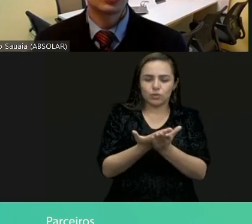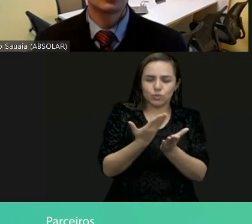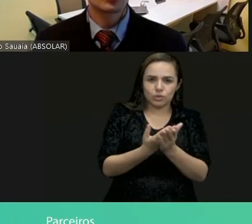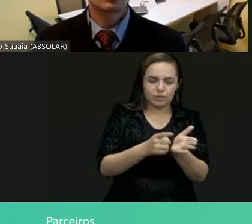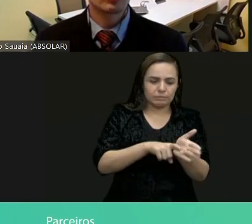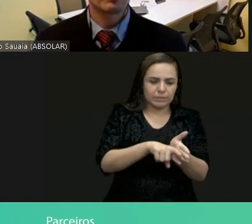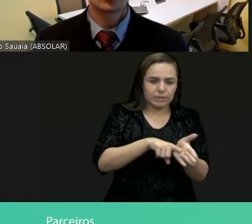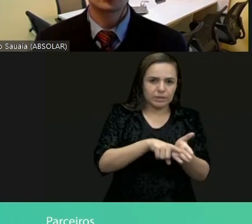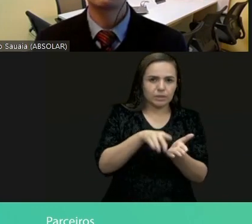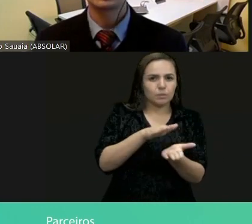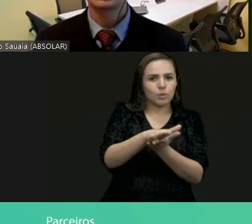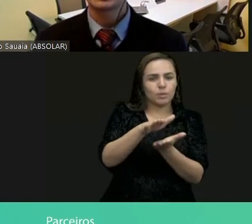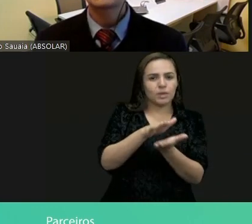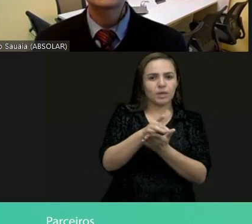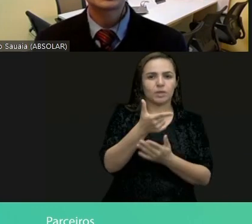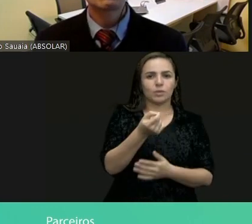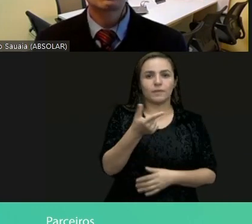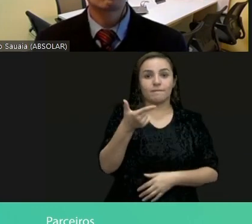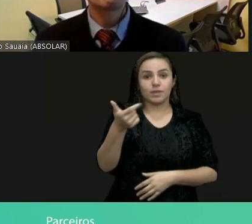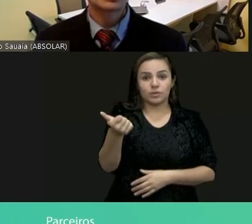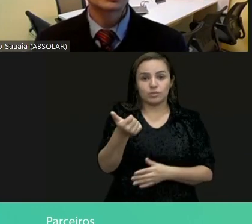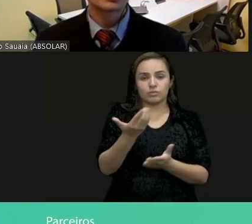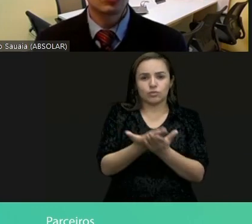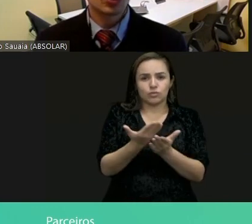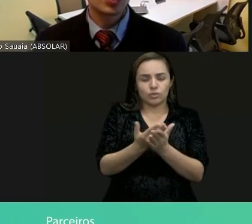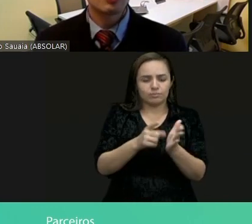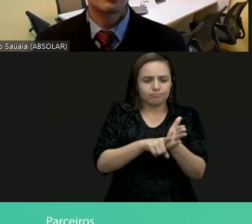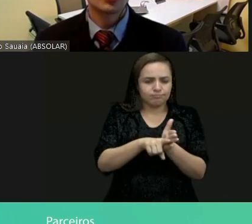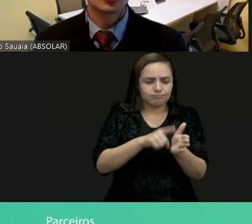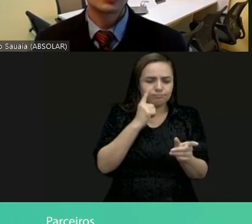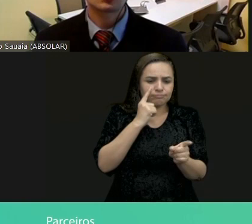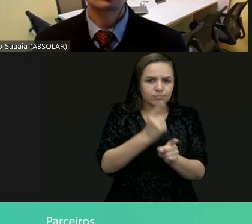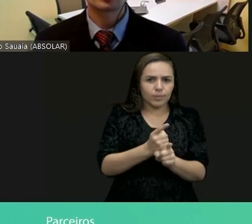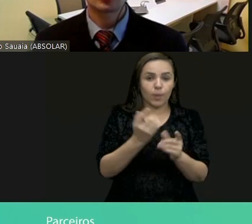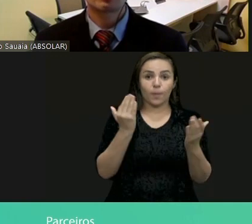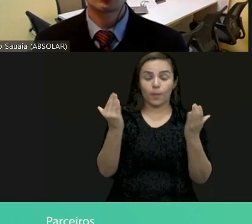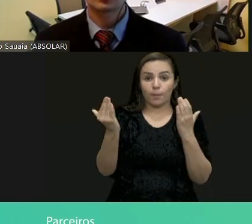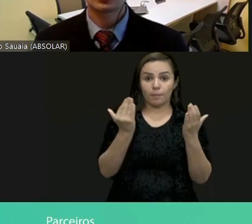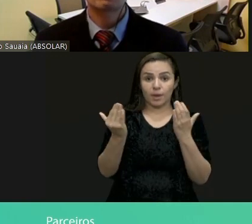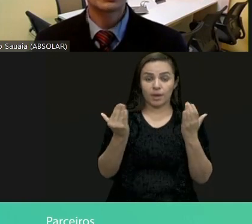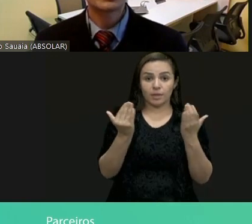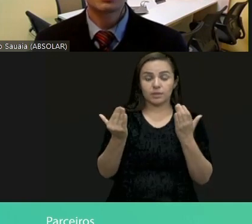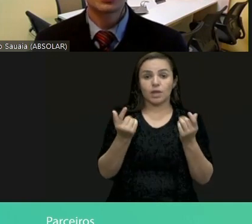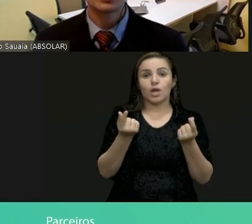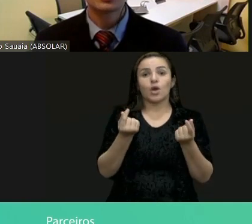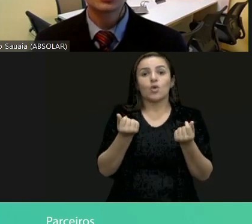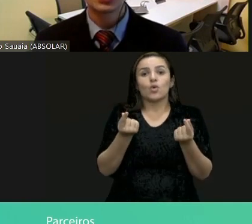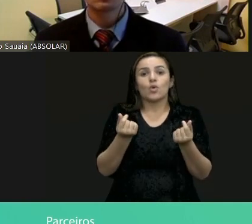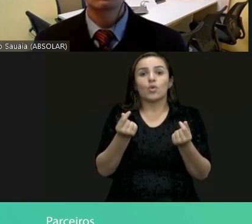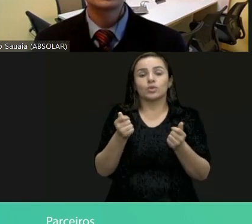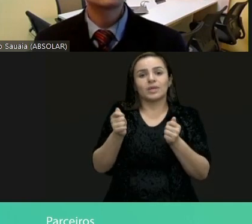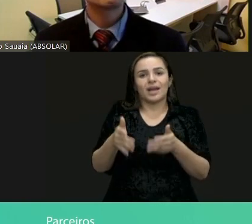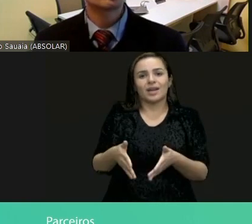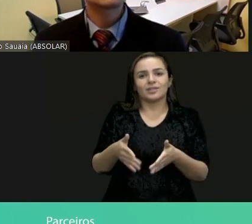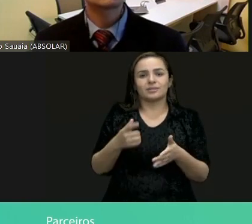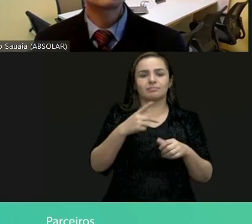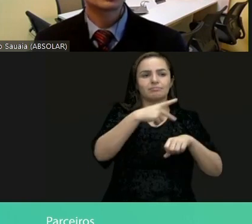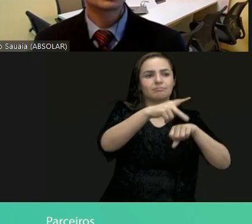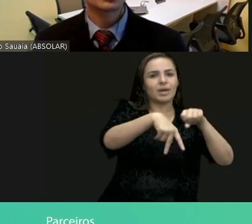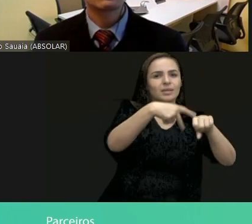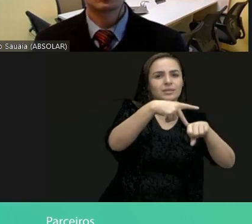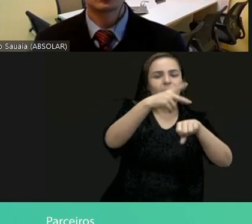this is a study published in 2021 where a comparison was made of these production